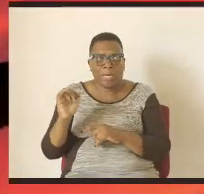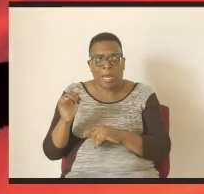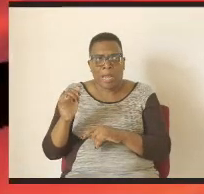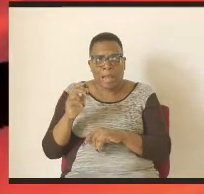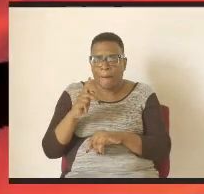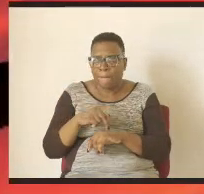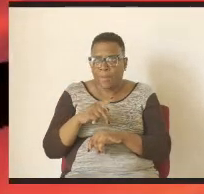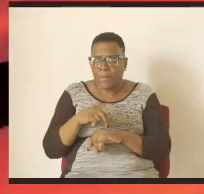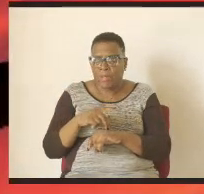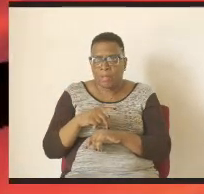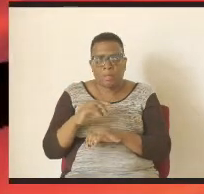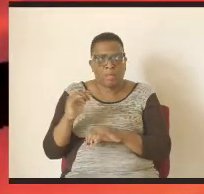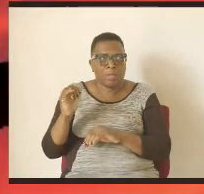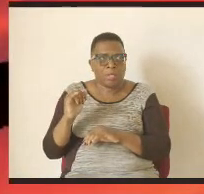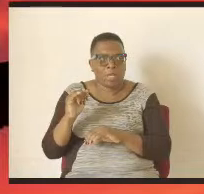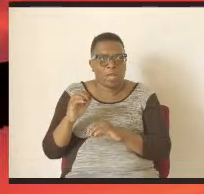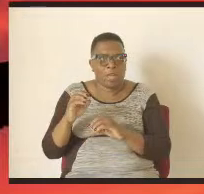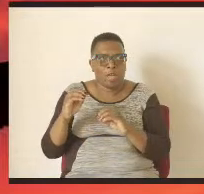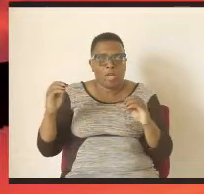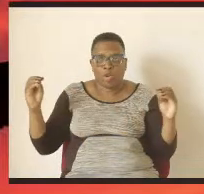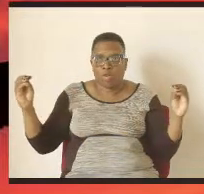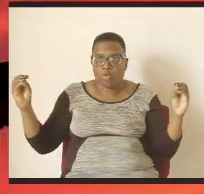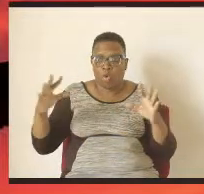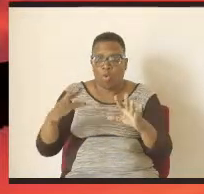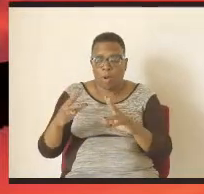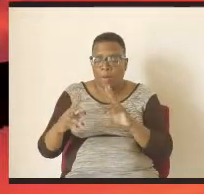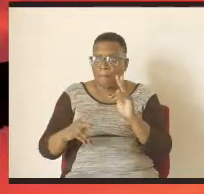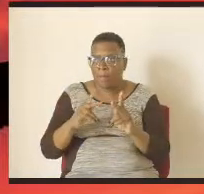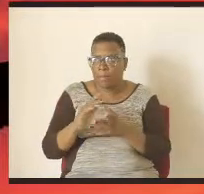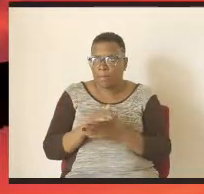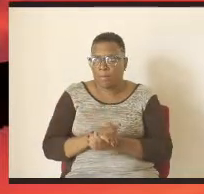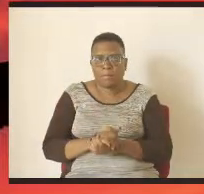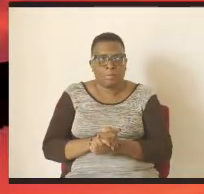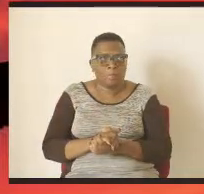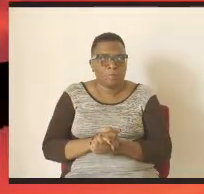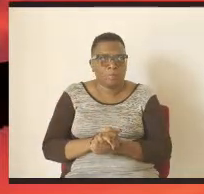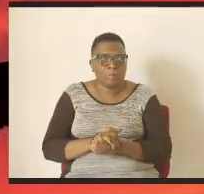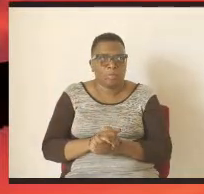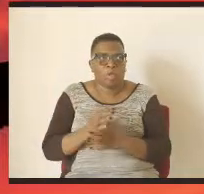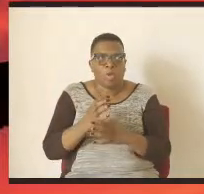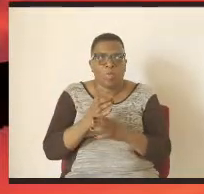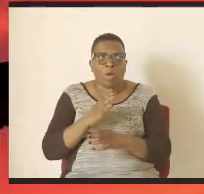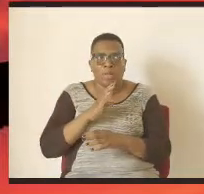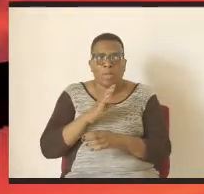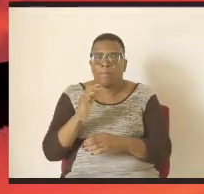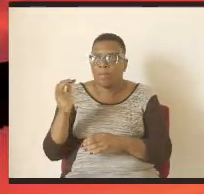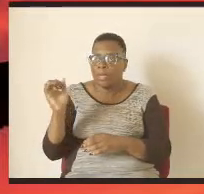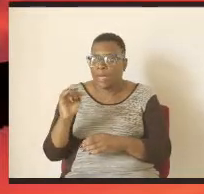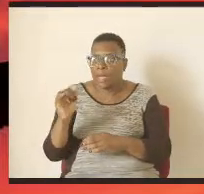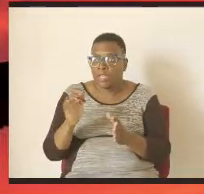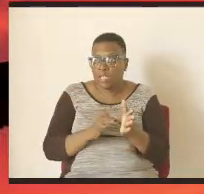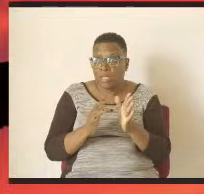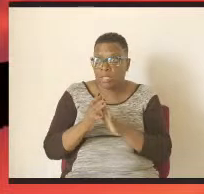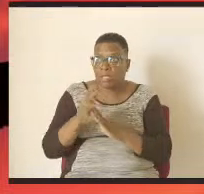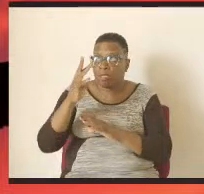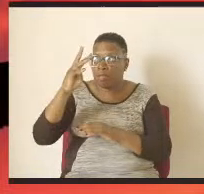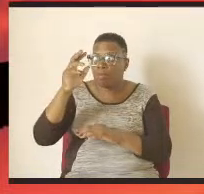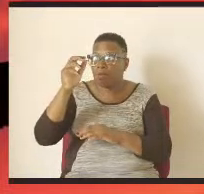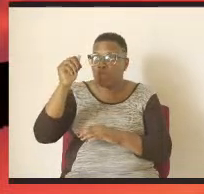to be like the crowd. We want to be like Jesus himself,